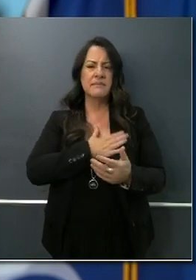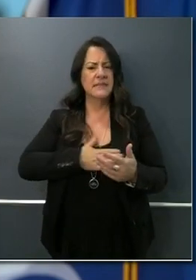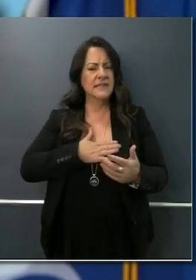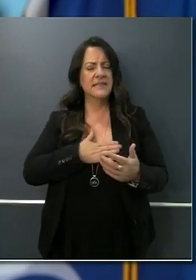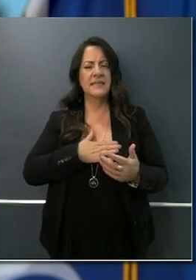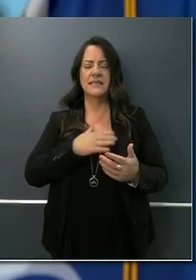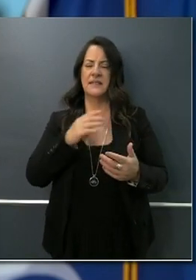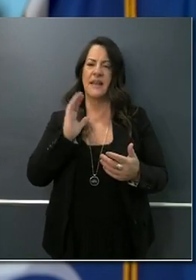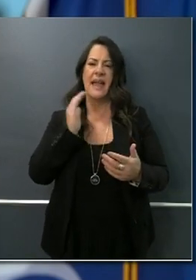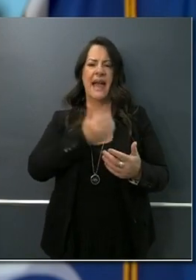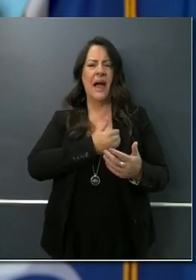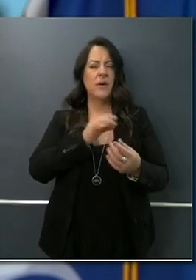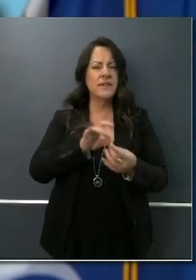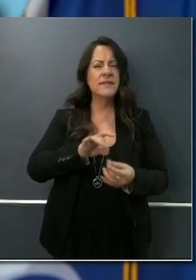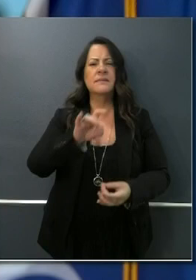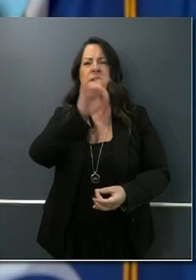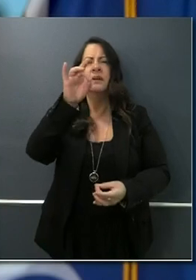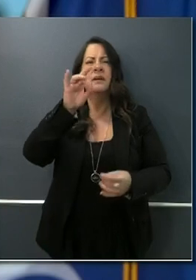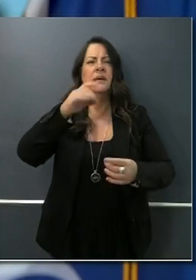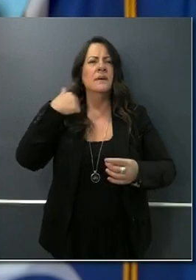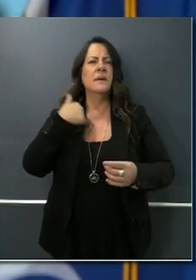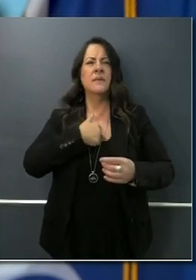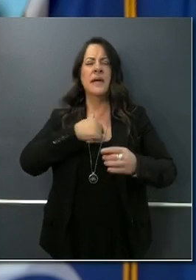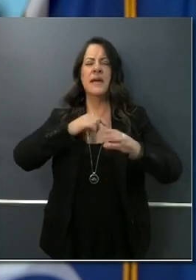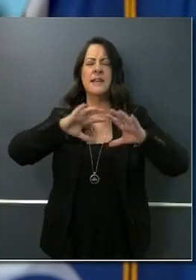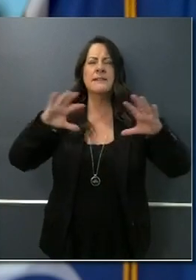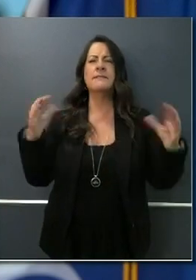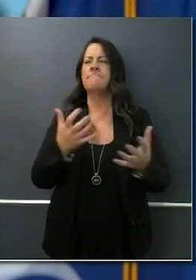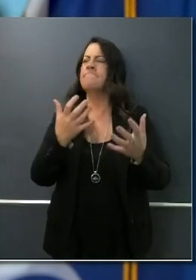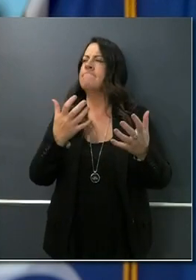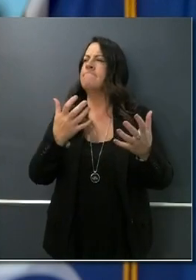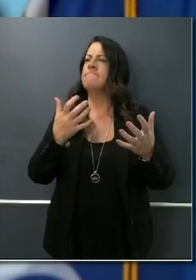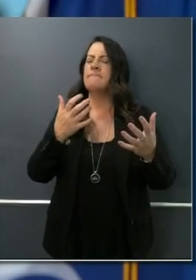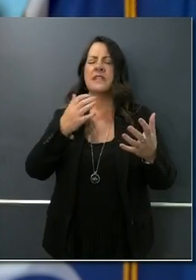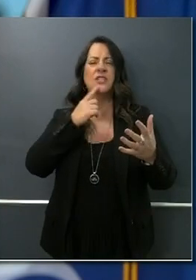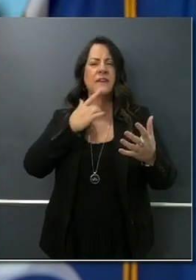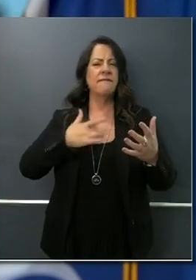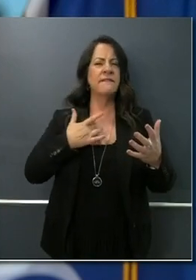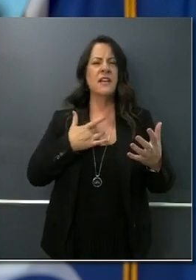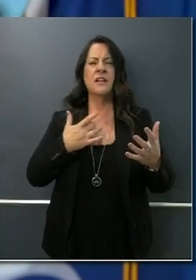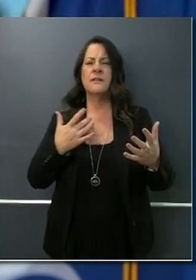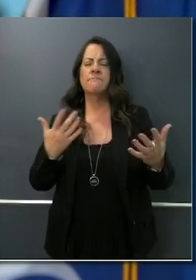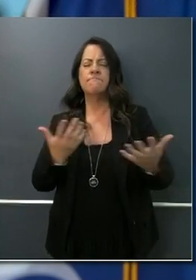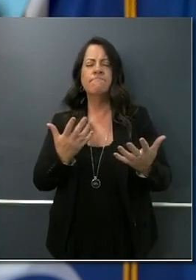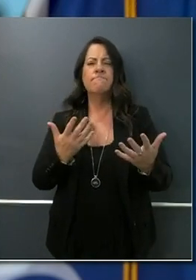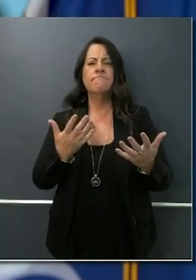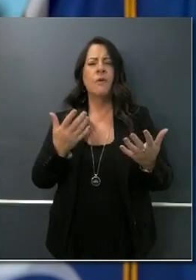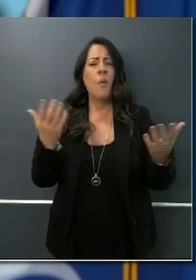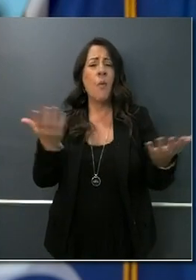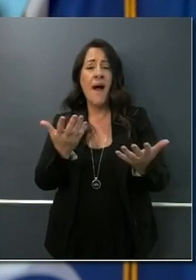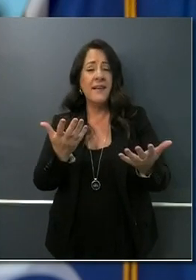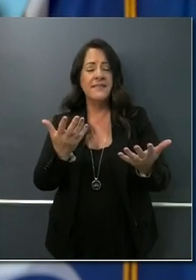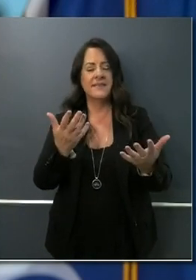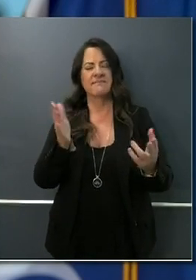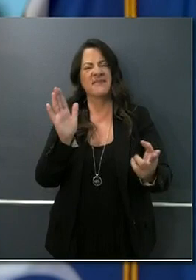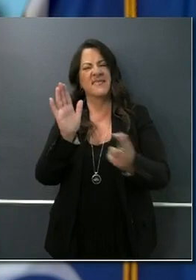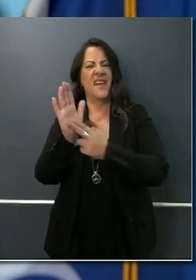spirit that this moment requires. And that spirit includes all of you that have signed up for the